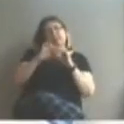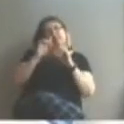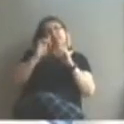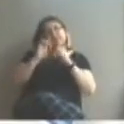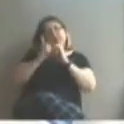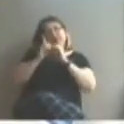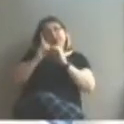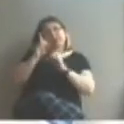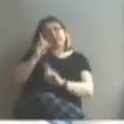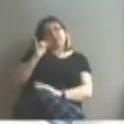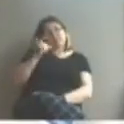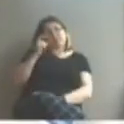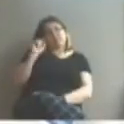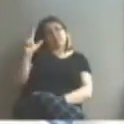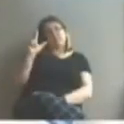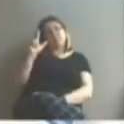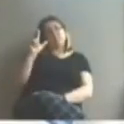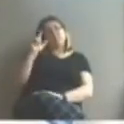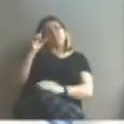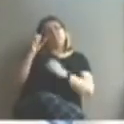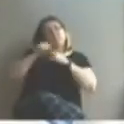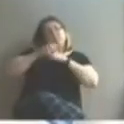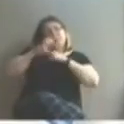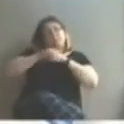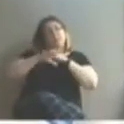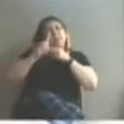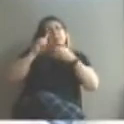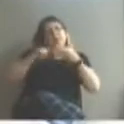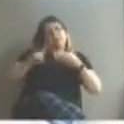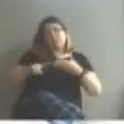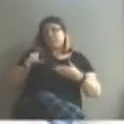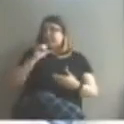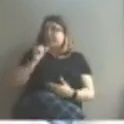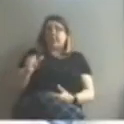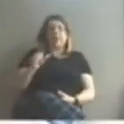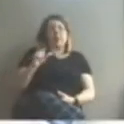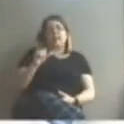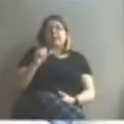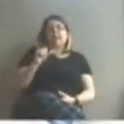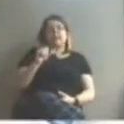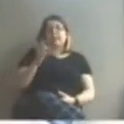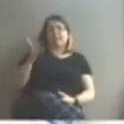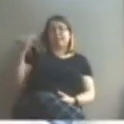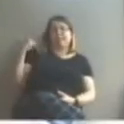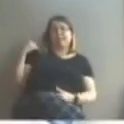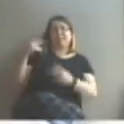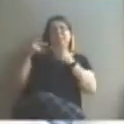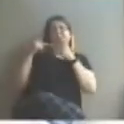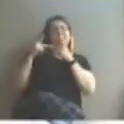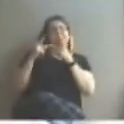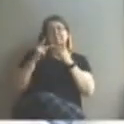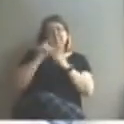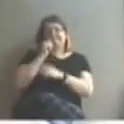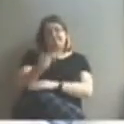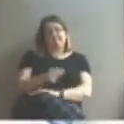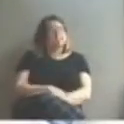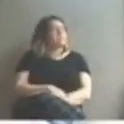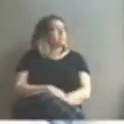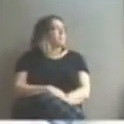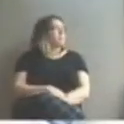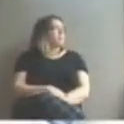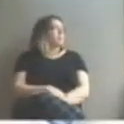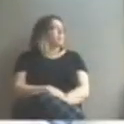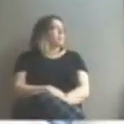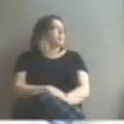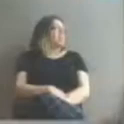digital marketing and research. So it's not at all the positions that were in the department before. Okay, it just seems like